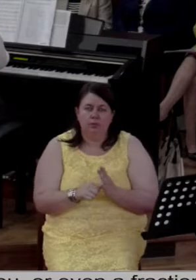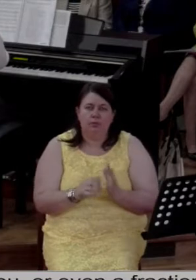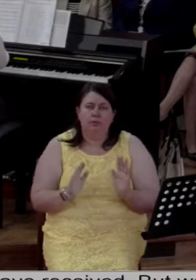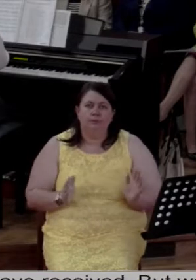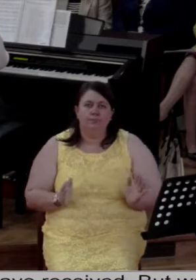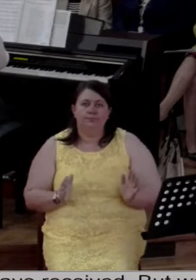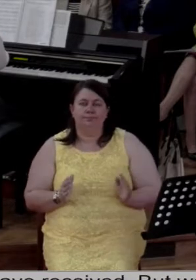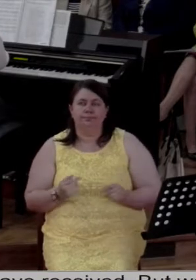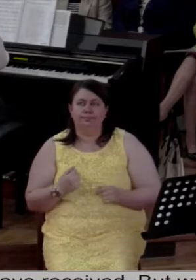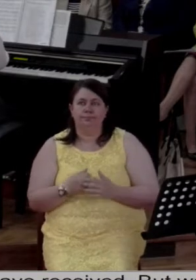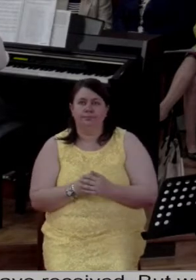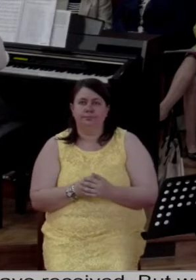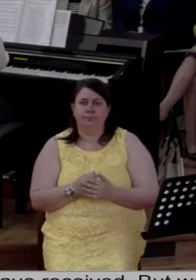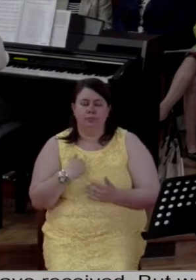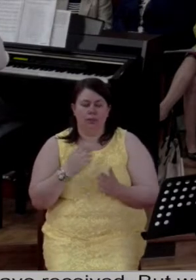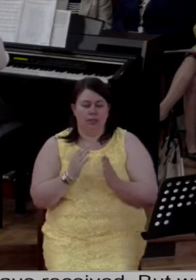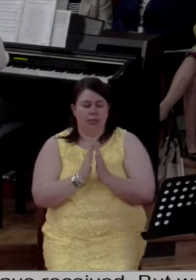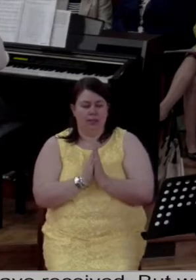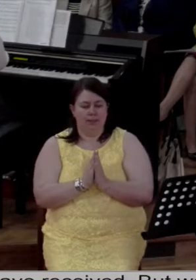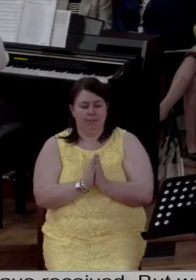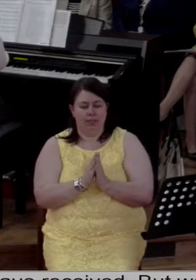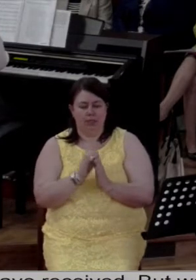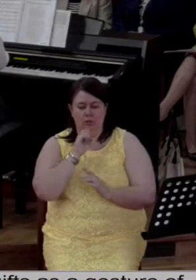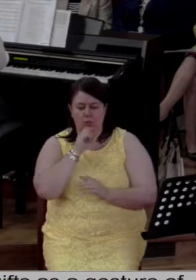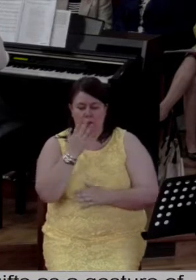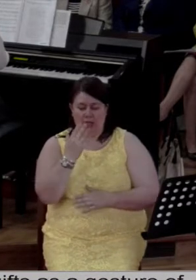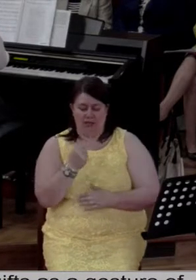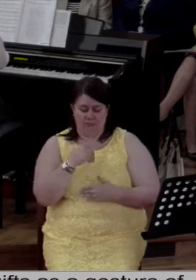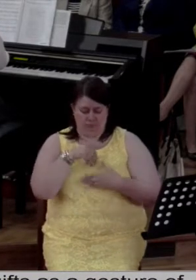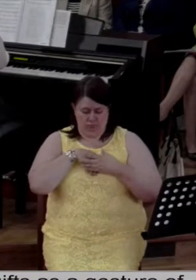We pray for those wrestling with inner fears,